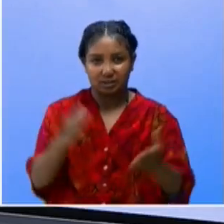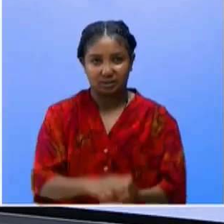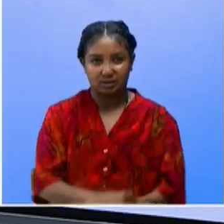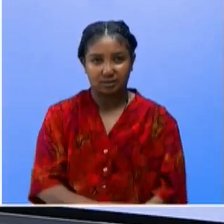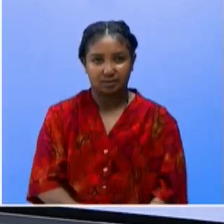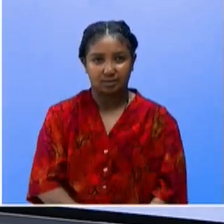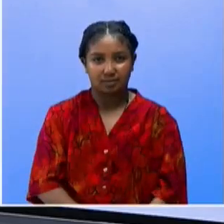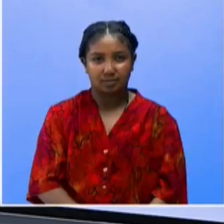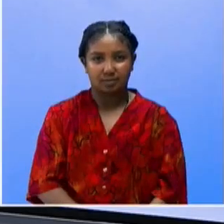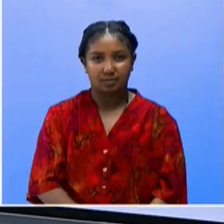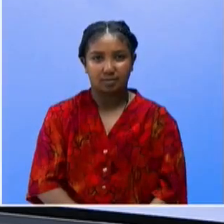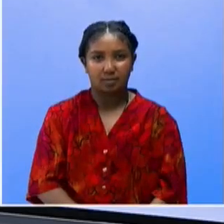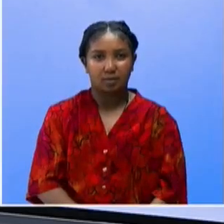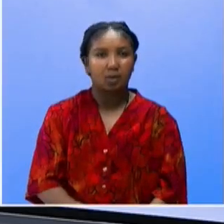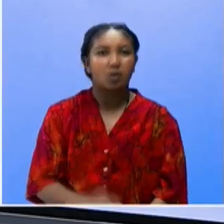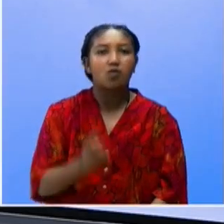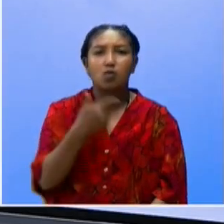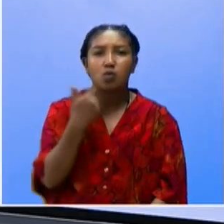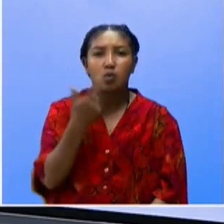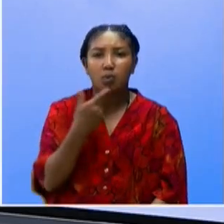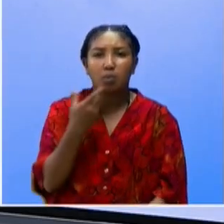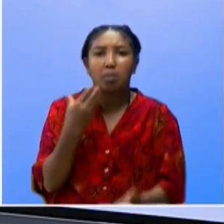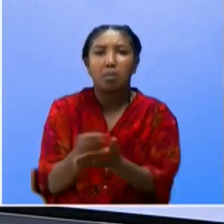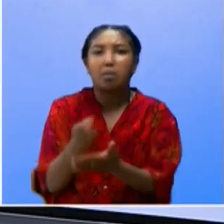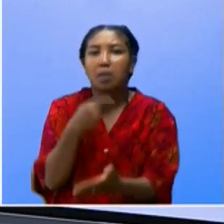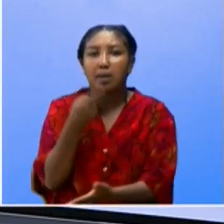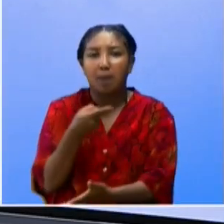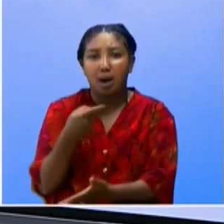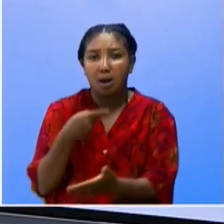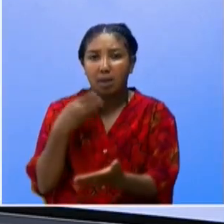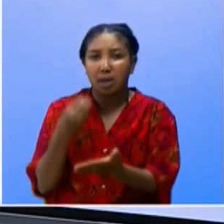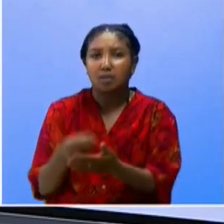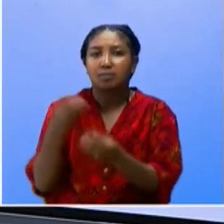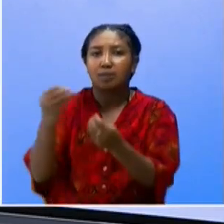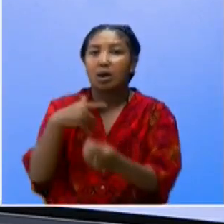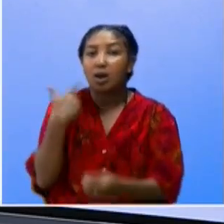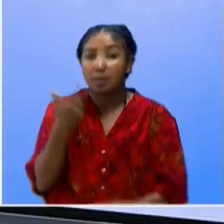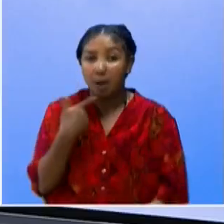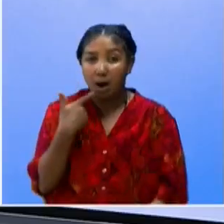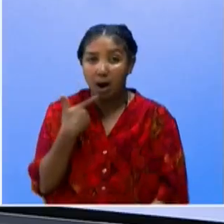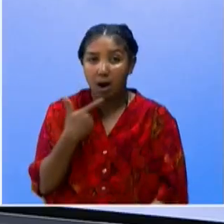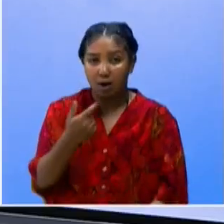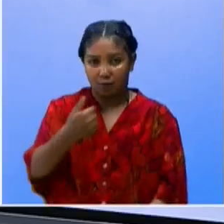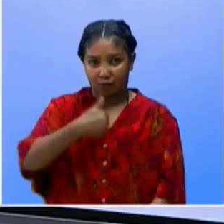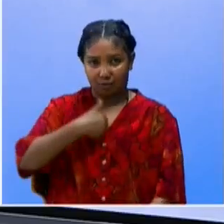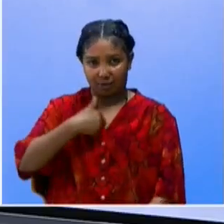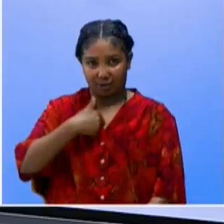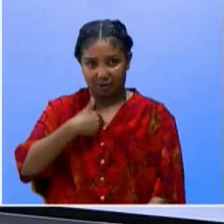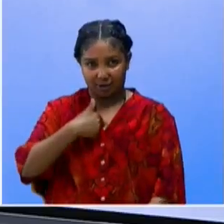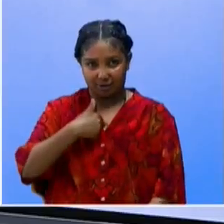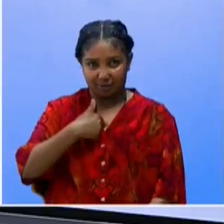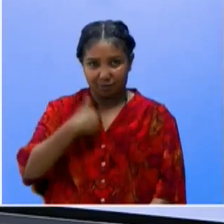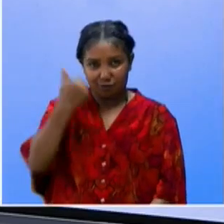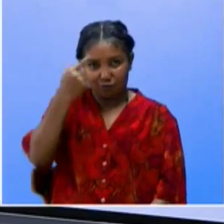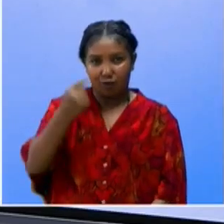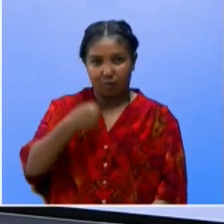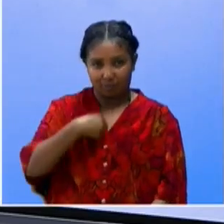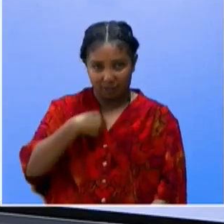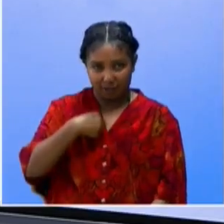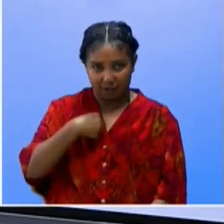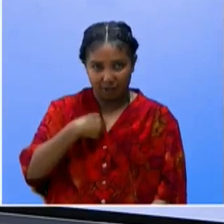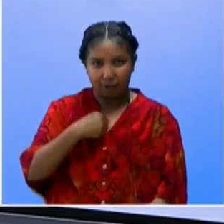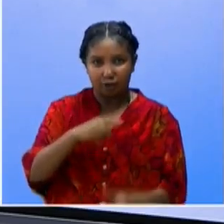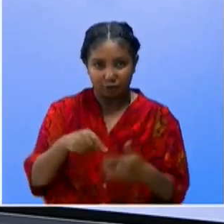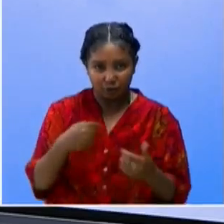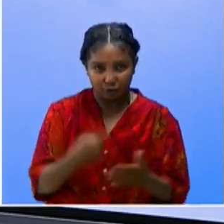Huh? For whom? For whom? For me, okay? For me.